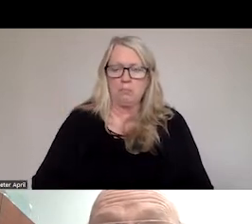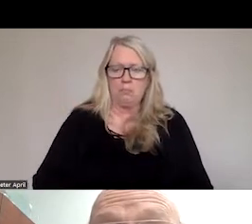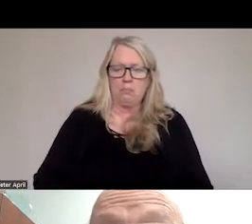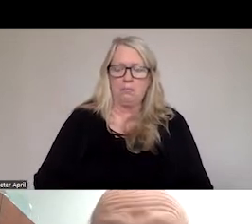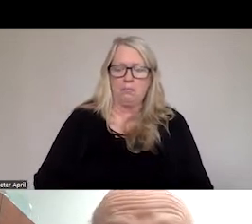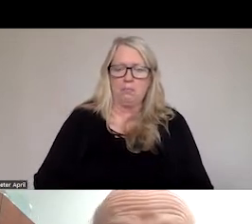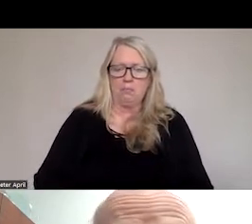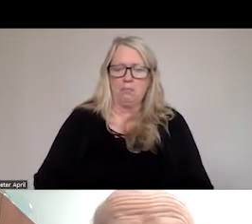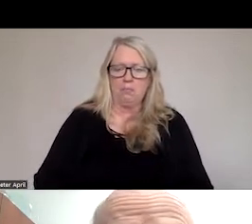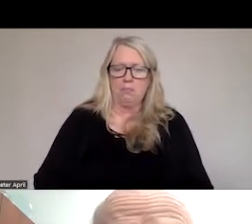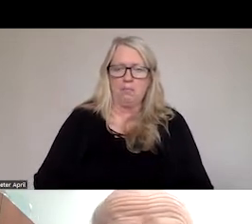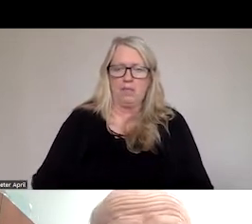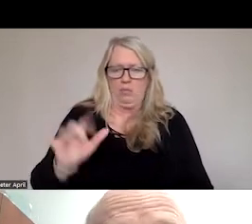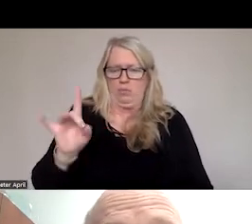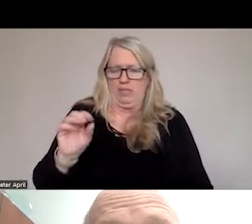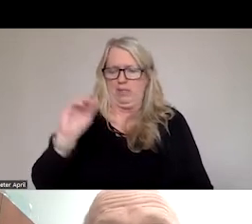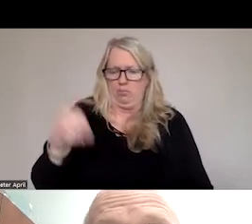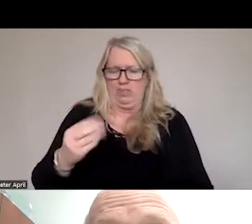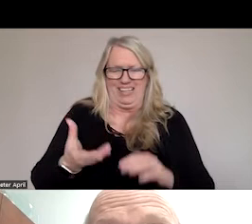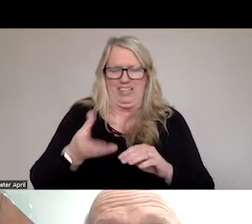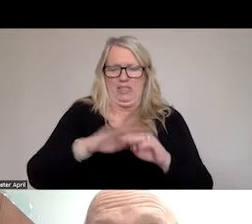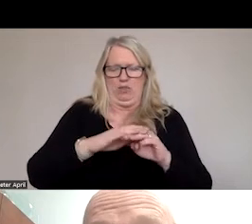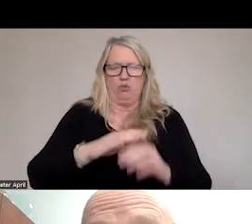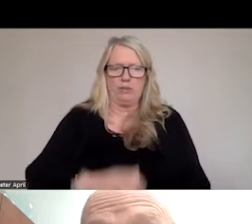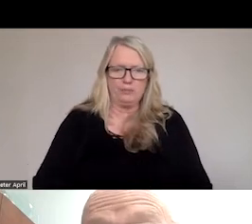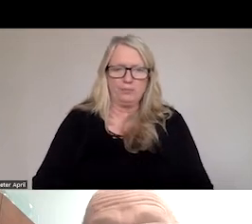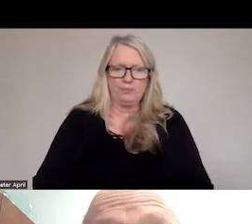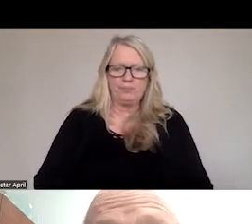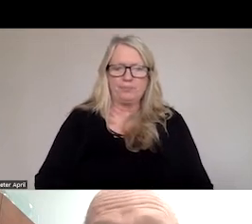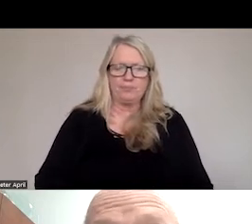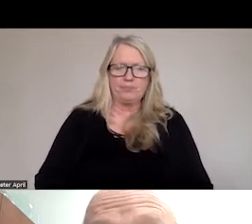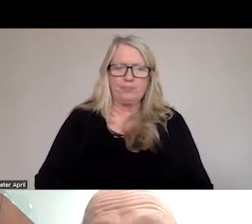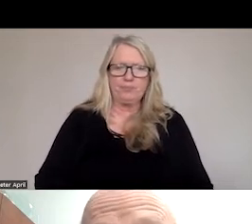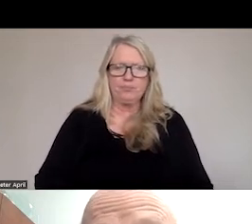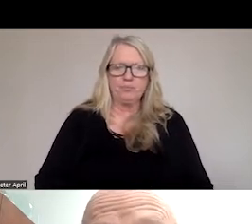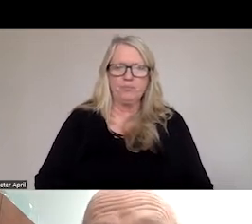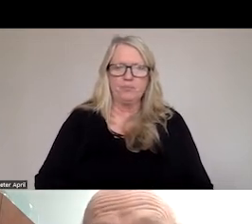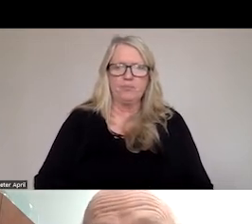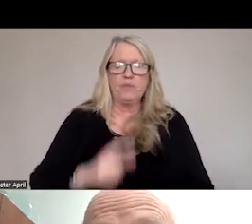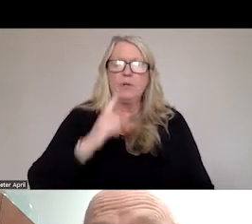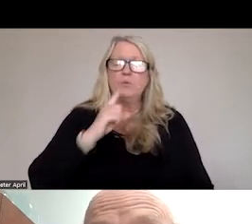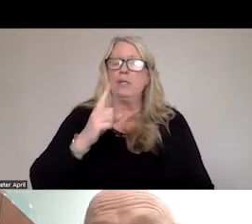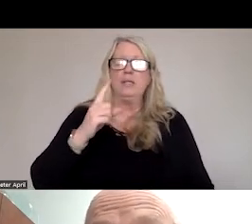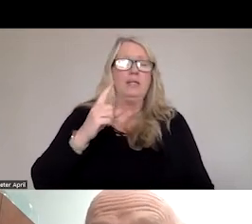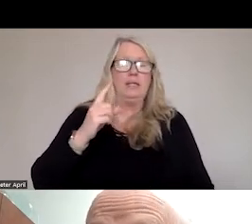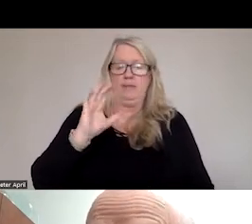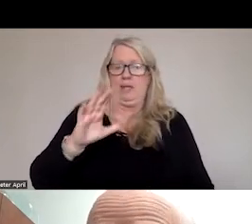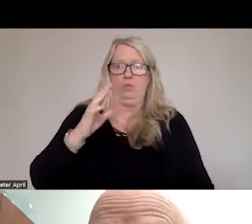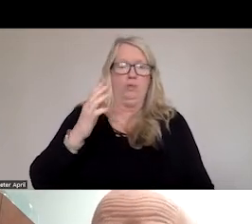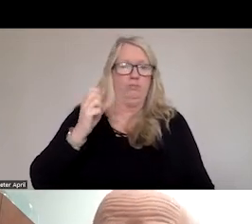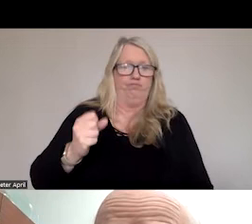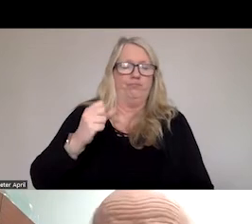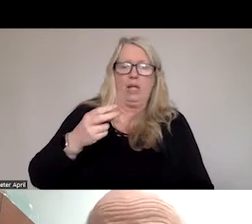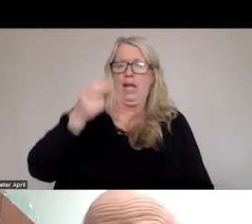an 8% increase. And so the highest among any age and